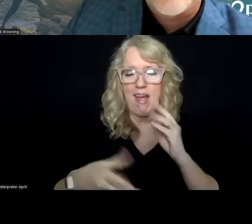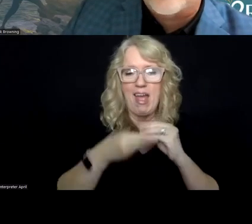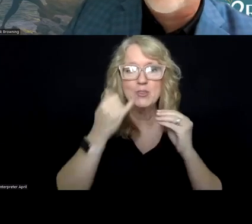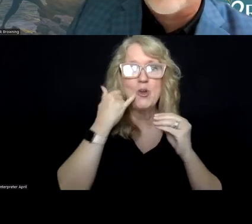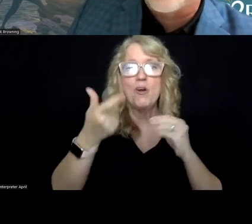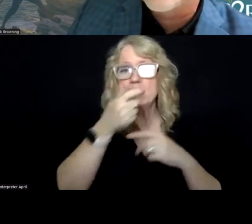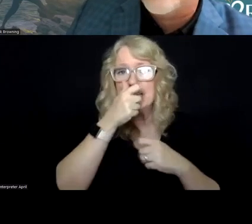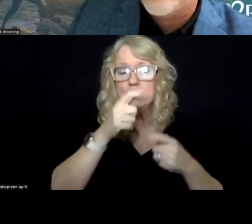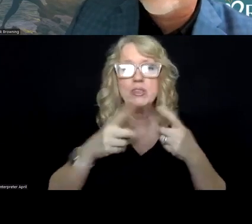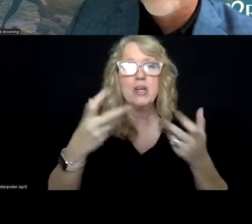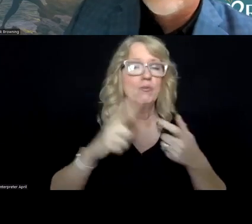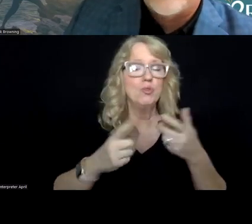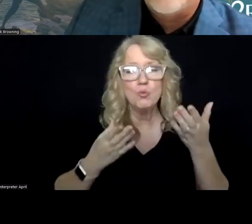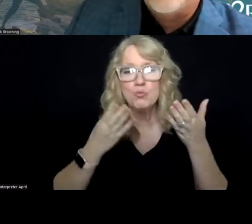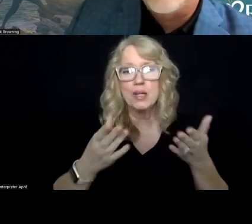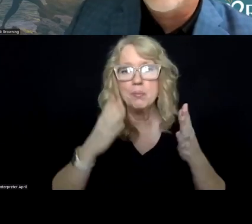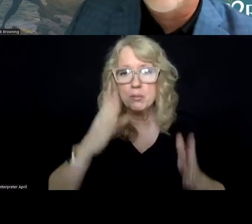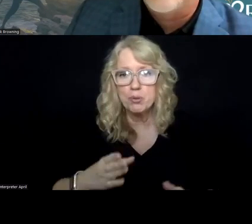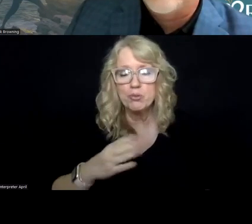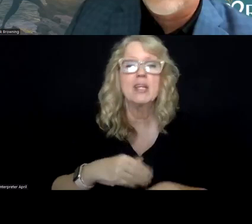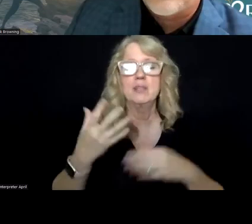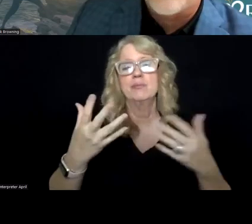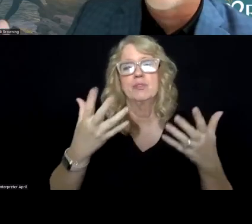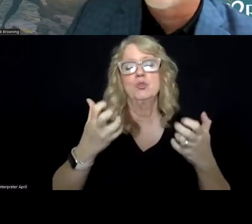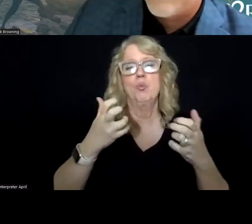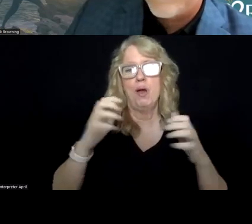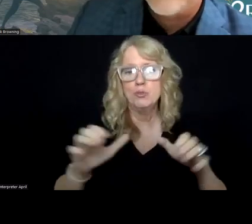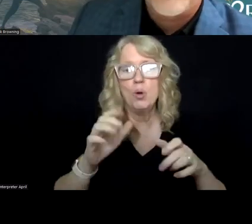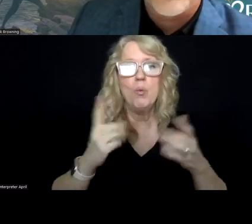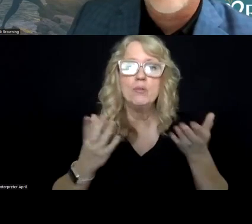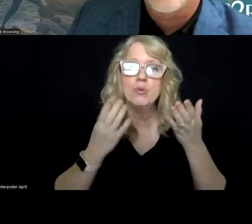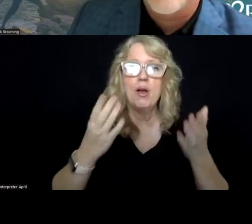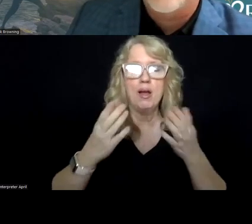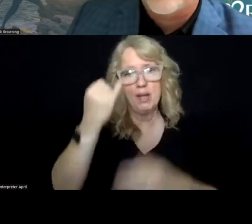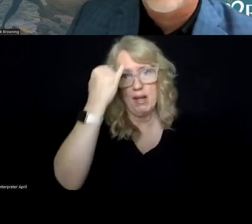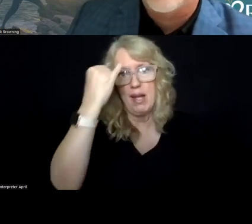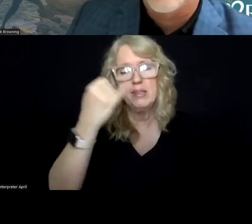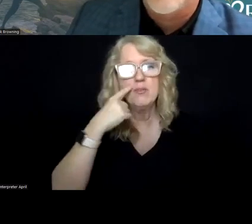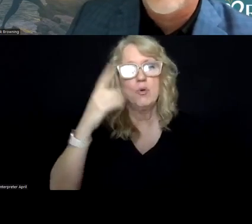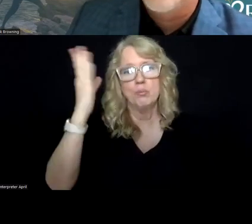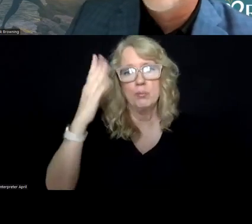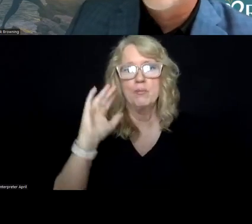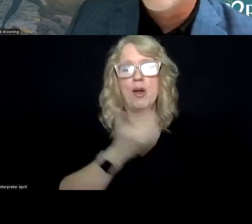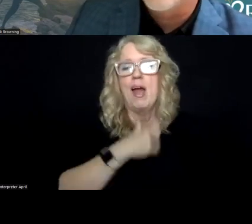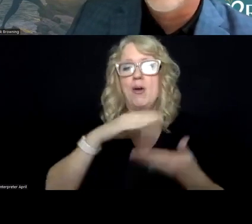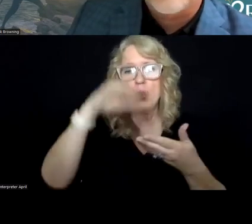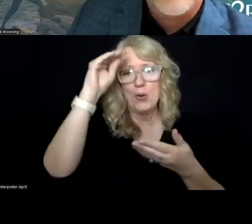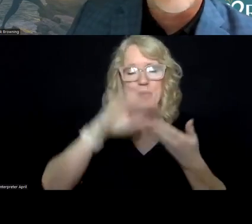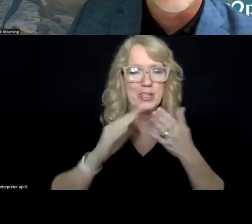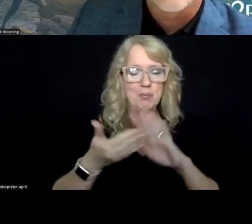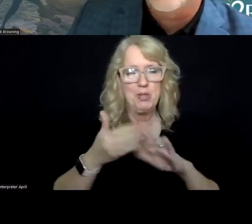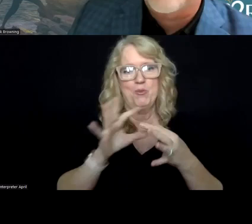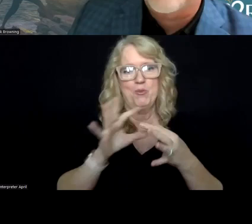have an interest or if you recommend someone and would like to offer an idea for a presentation for our learning community related